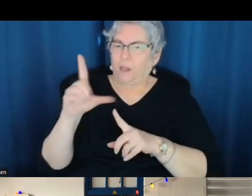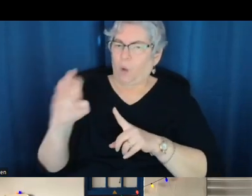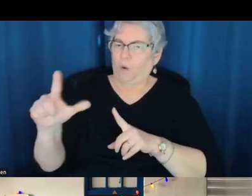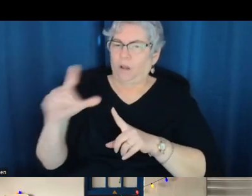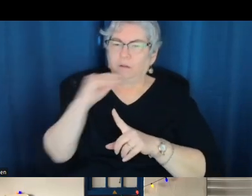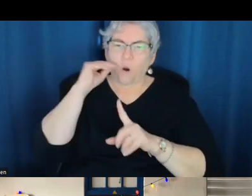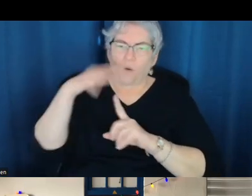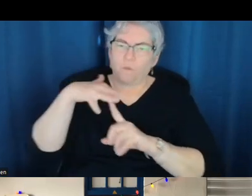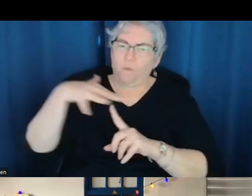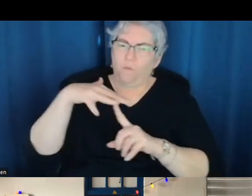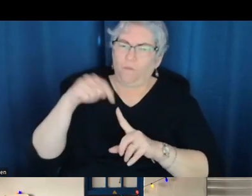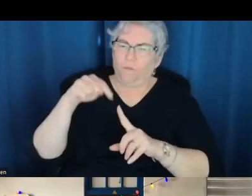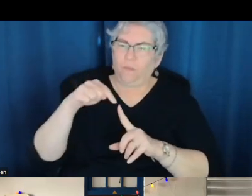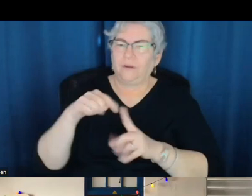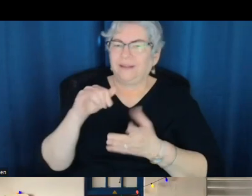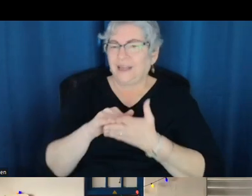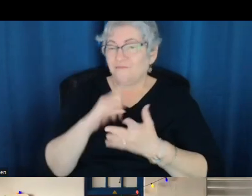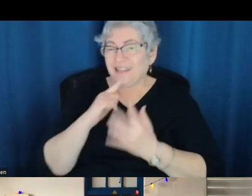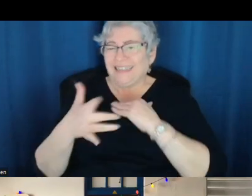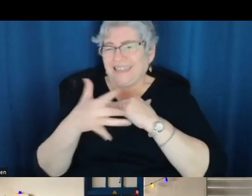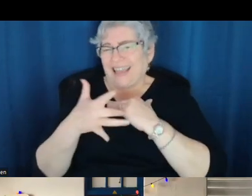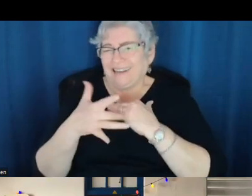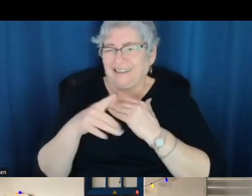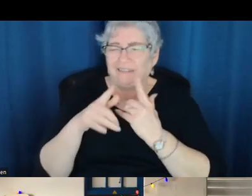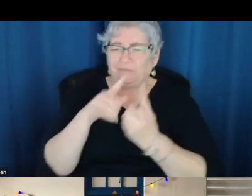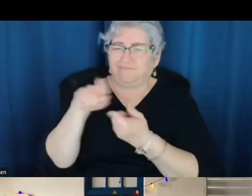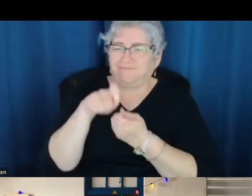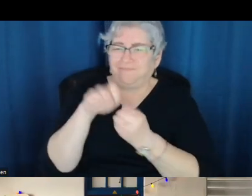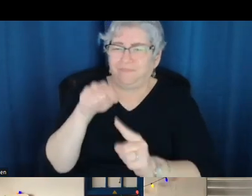populations. That's getting a little technical.